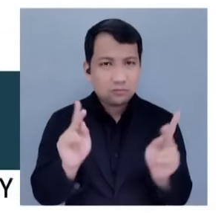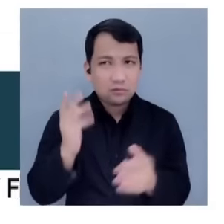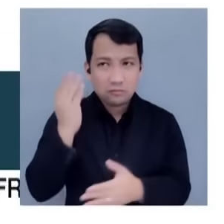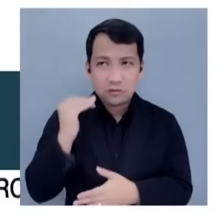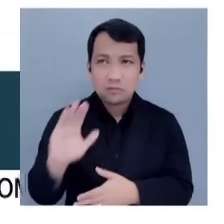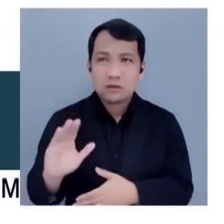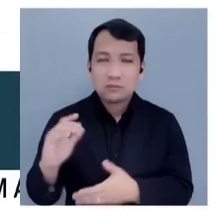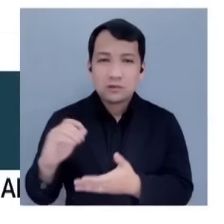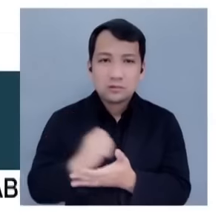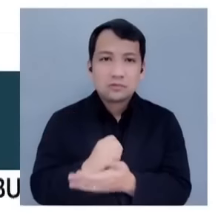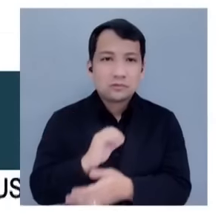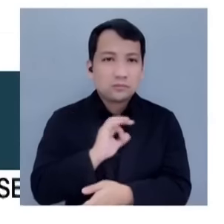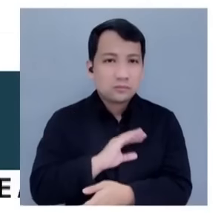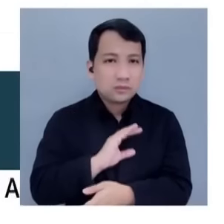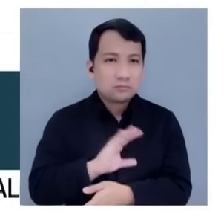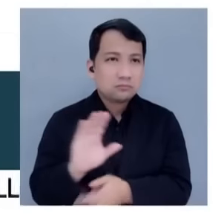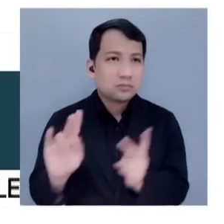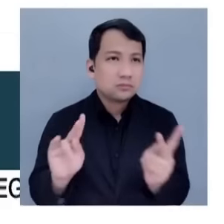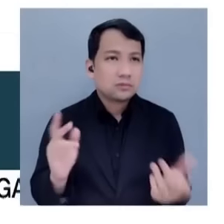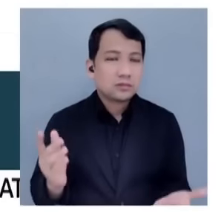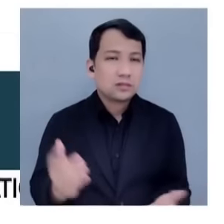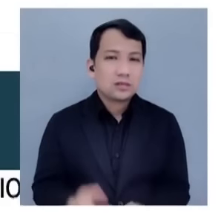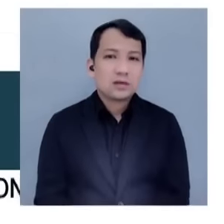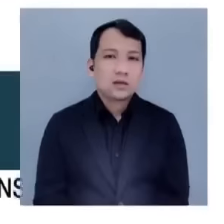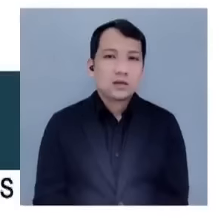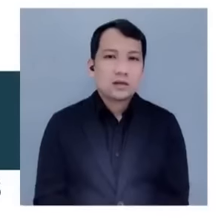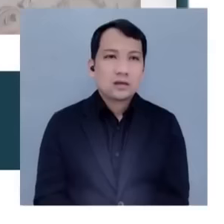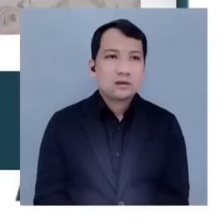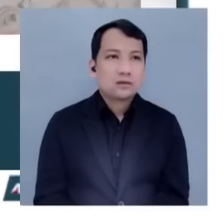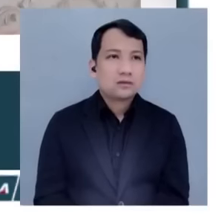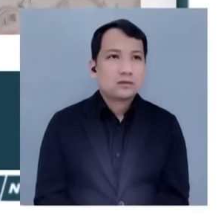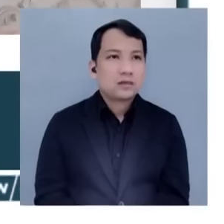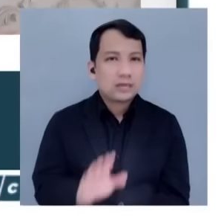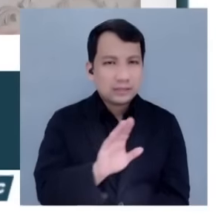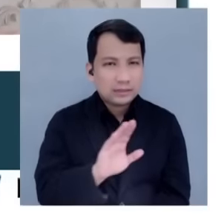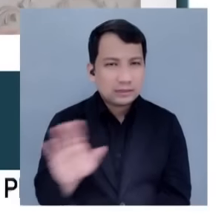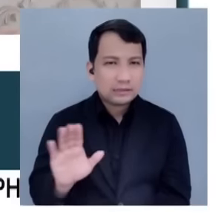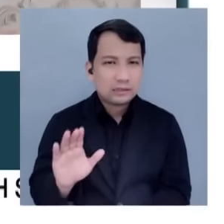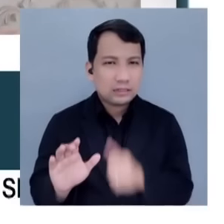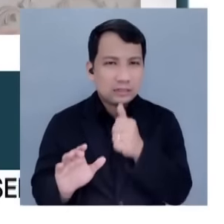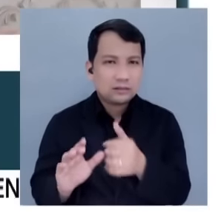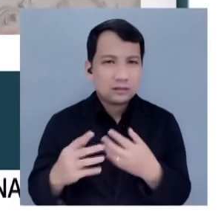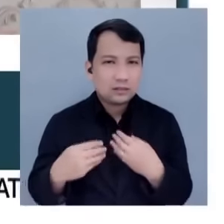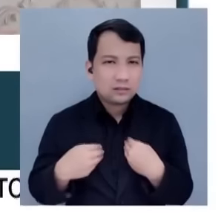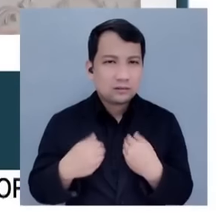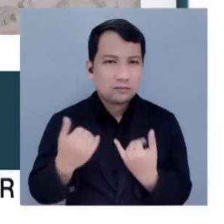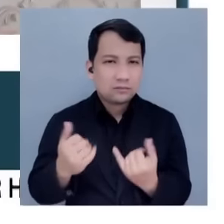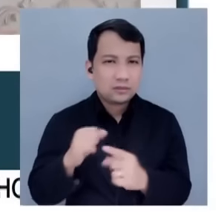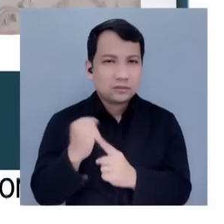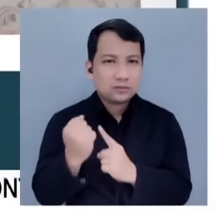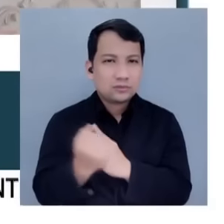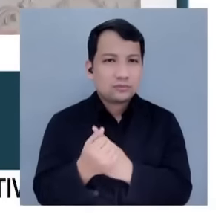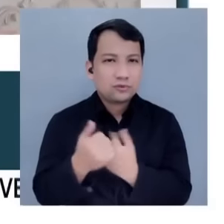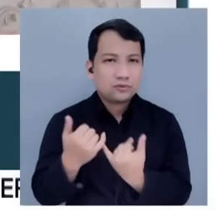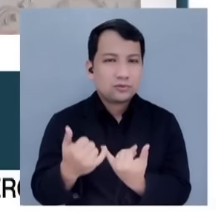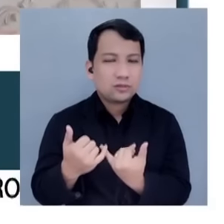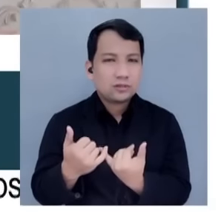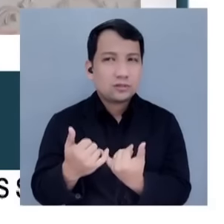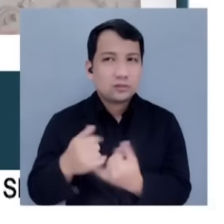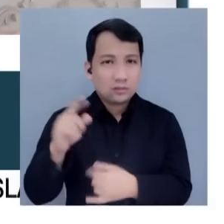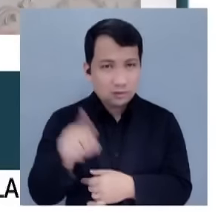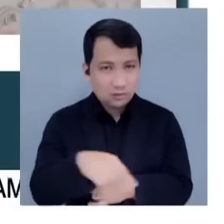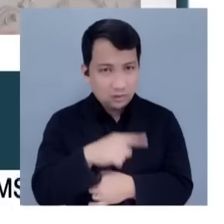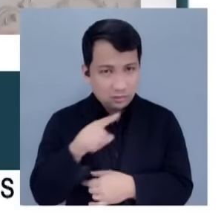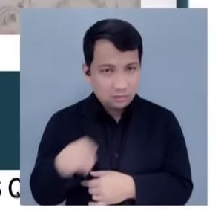this? That we should not. Na hindi dapat katanggap-tanggap yung current situation na yung paninira,